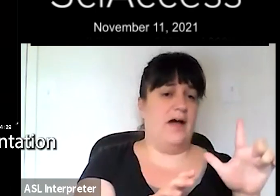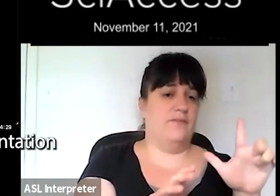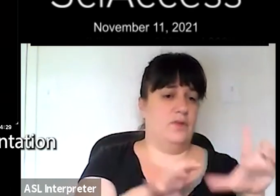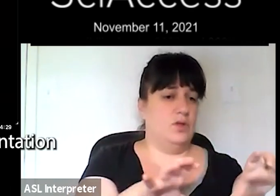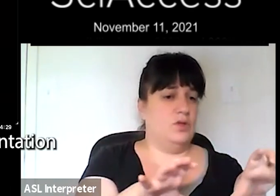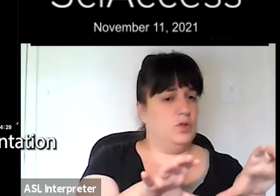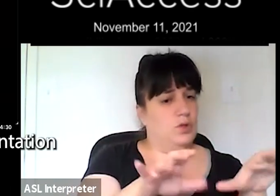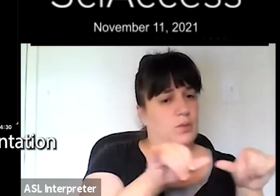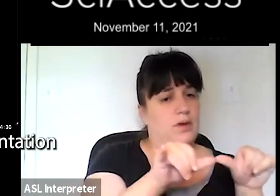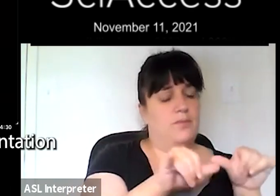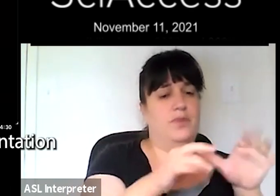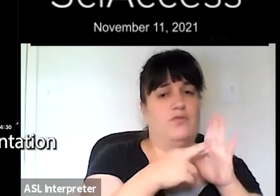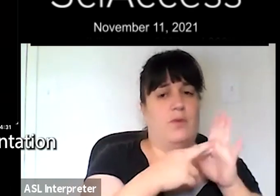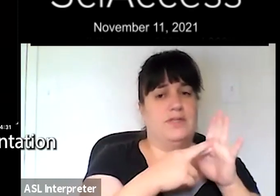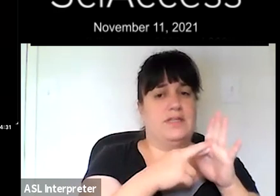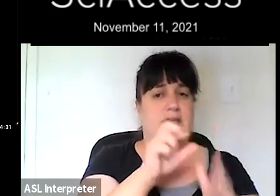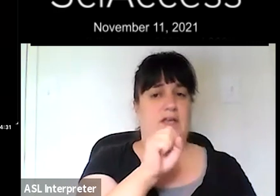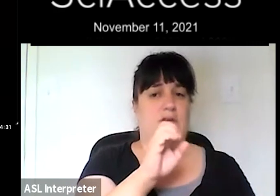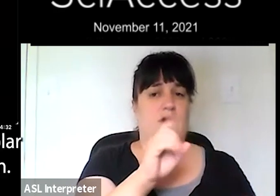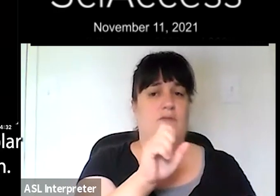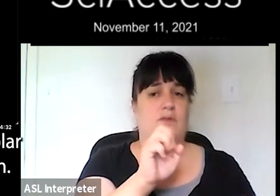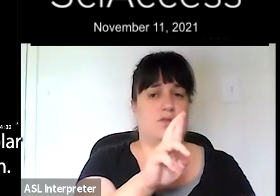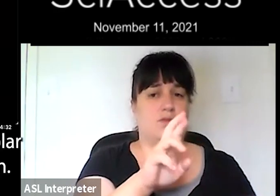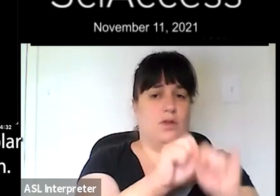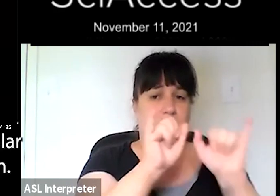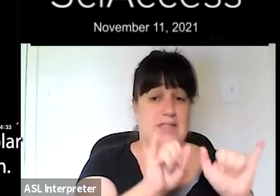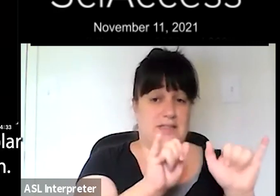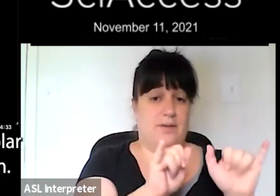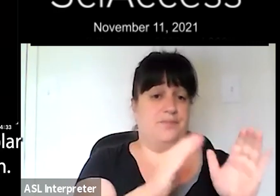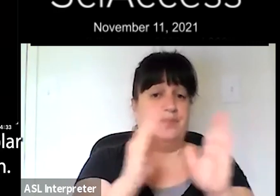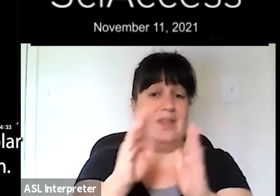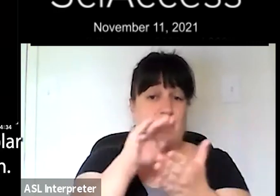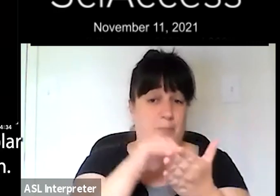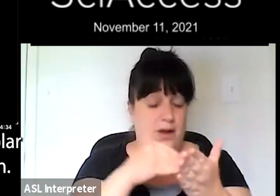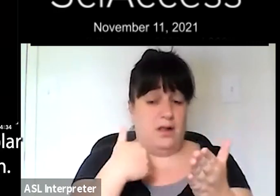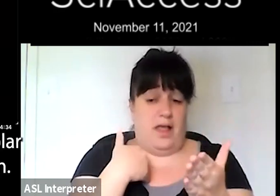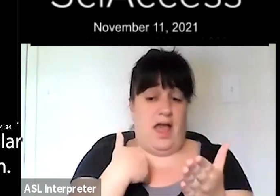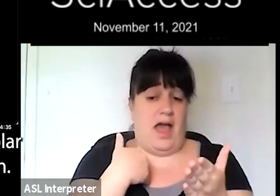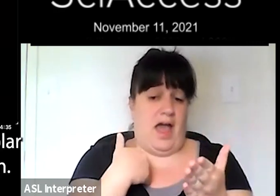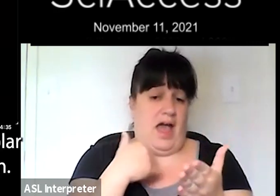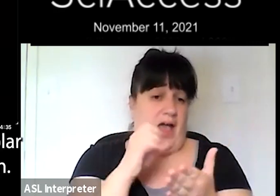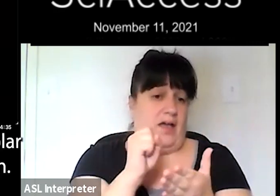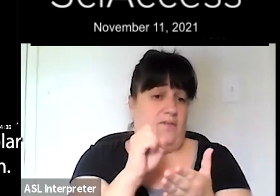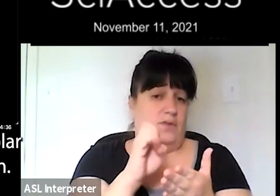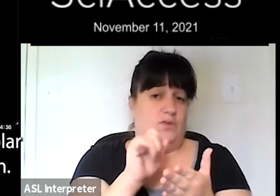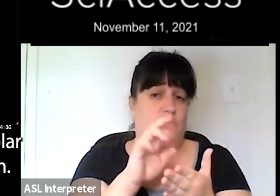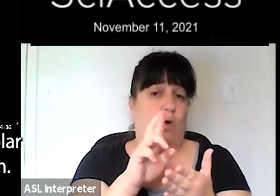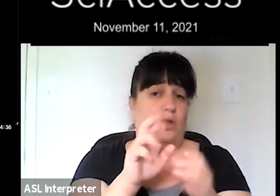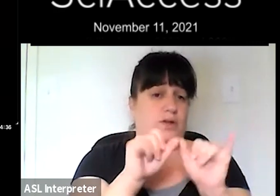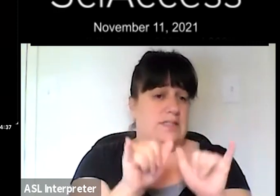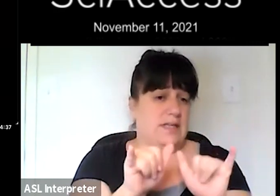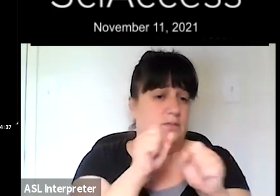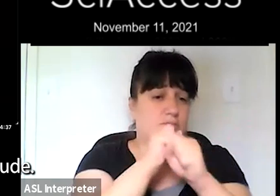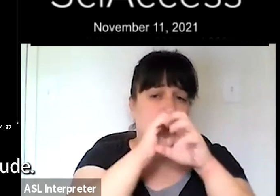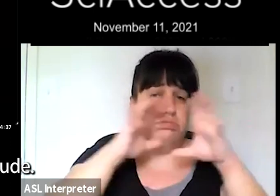scalar representation of the solar system. And at the center, there's a solar system, has an inflatable sun.